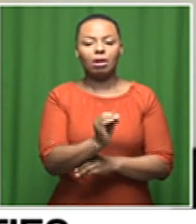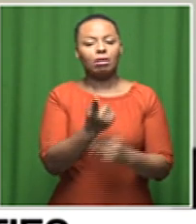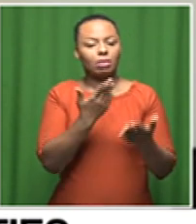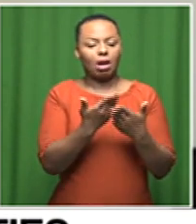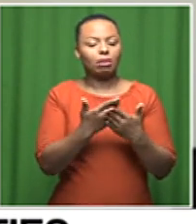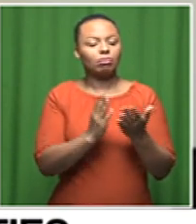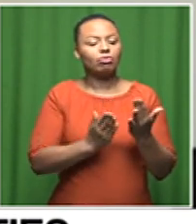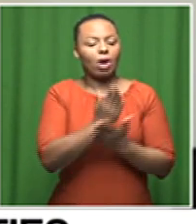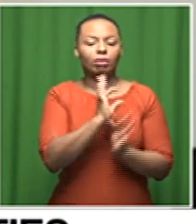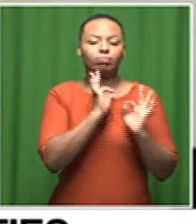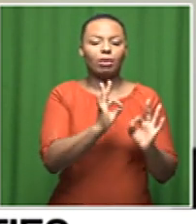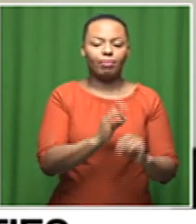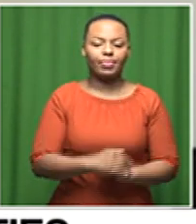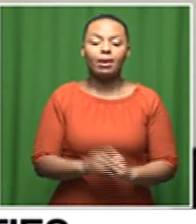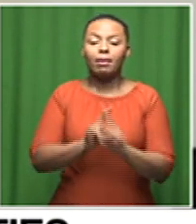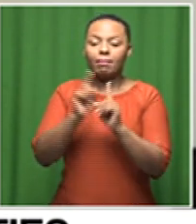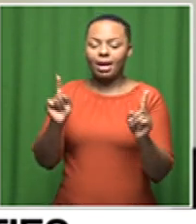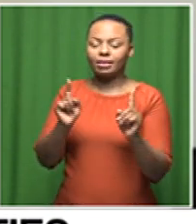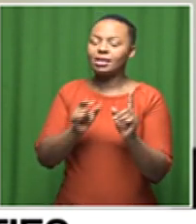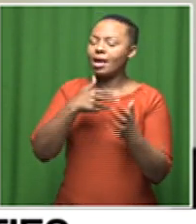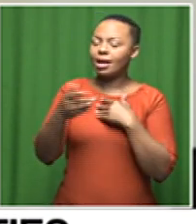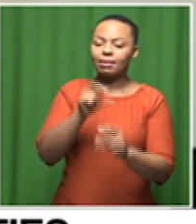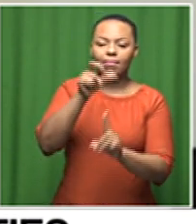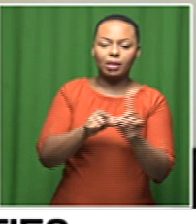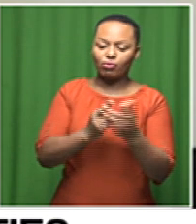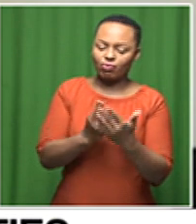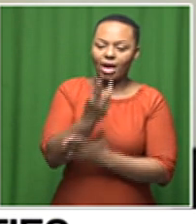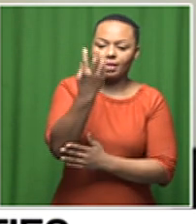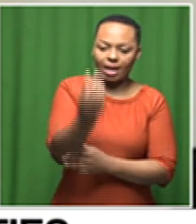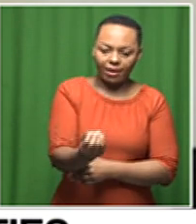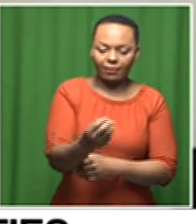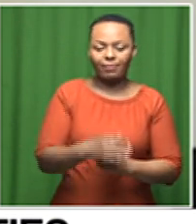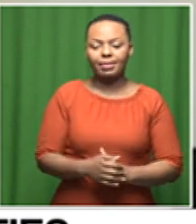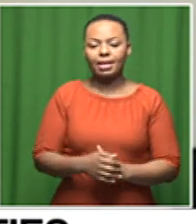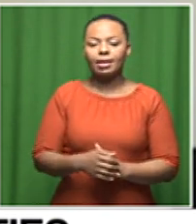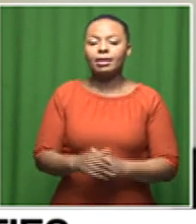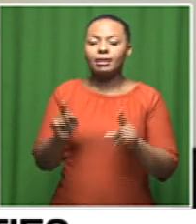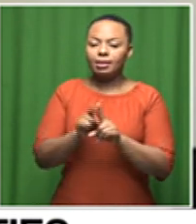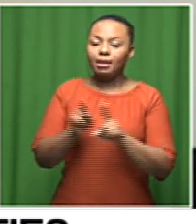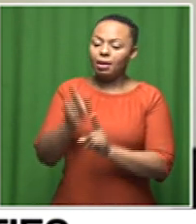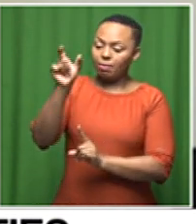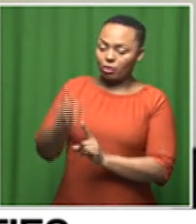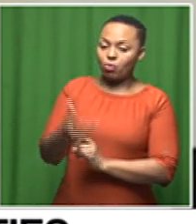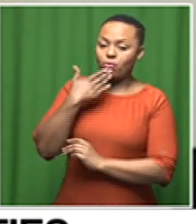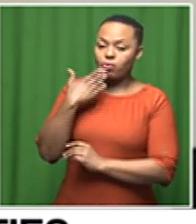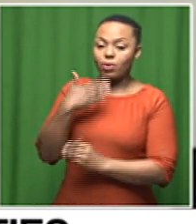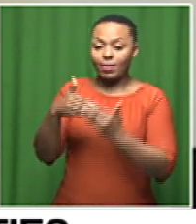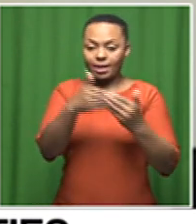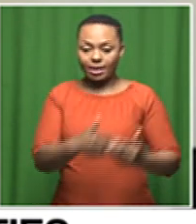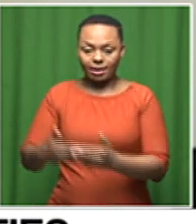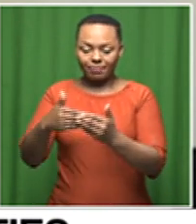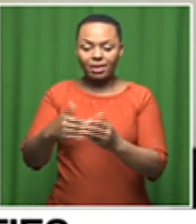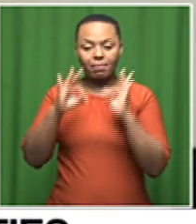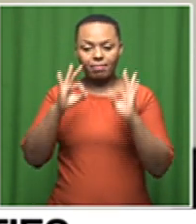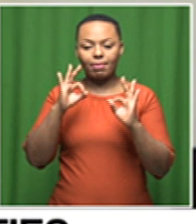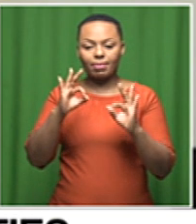have access to healthcare services and to be treated by a named healthcare provider. Also to